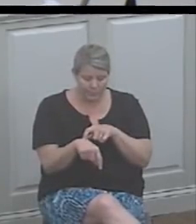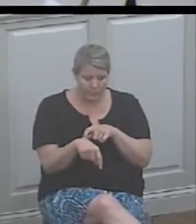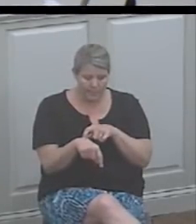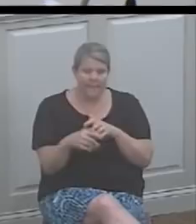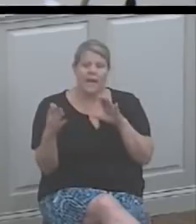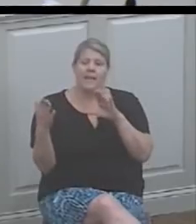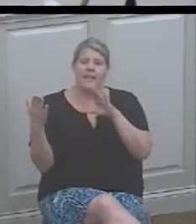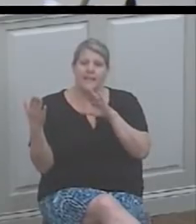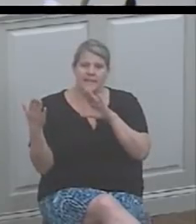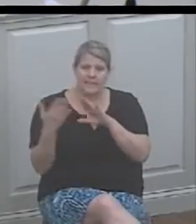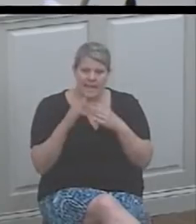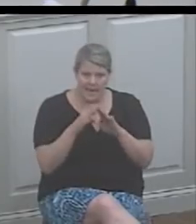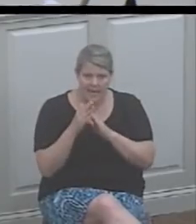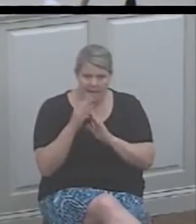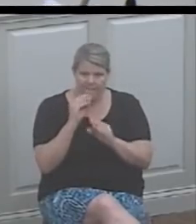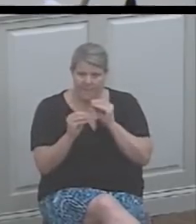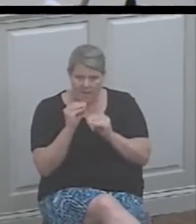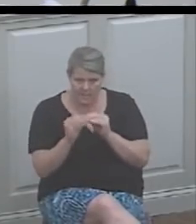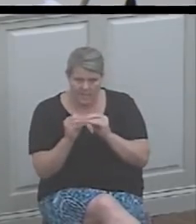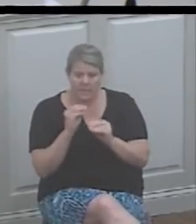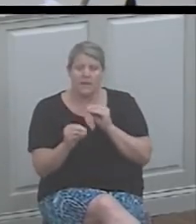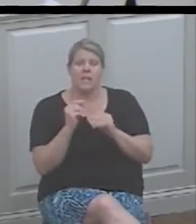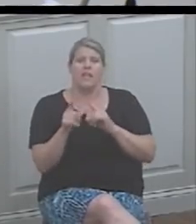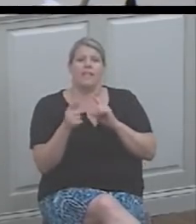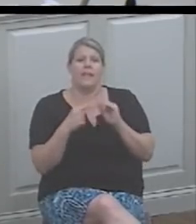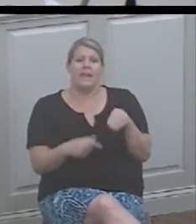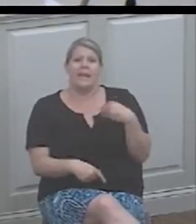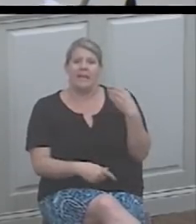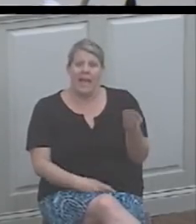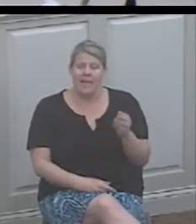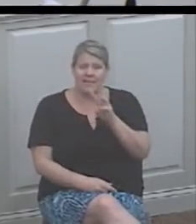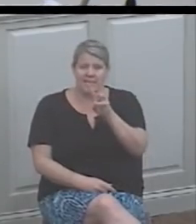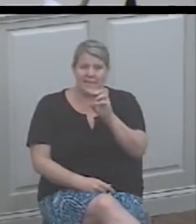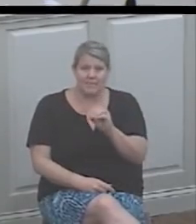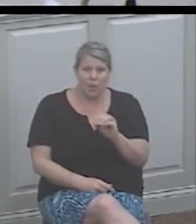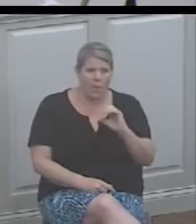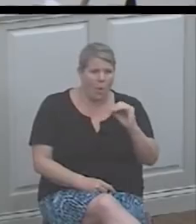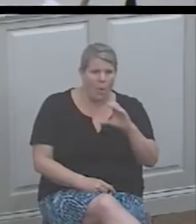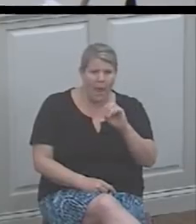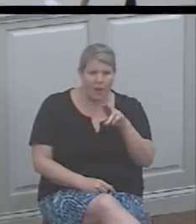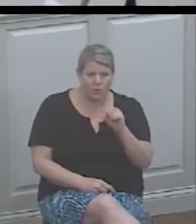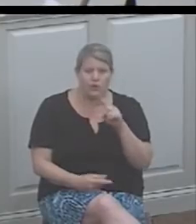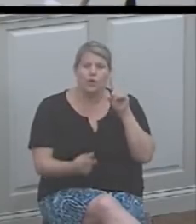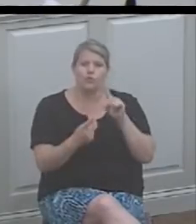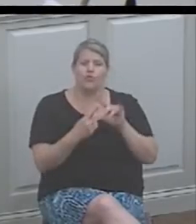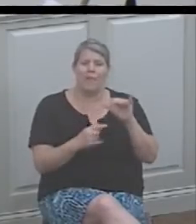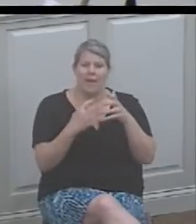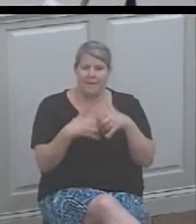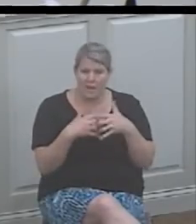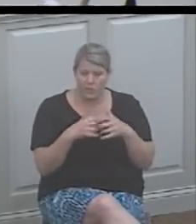shored up the deed to give the 6-point-some-odd acres to Genesco, now Red Wing Shoe Factory. But that